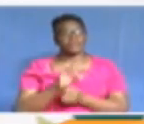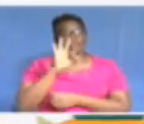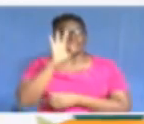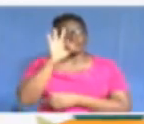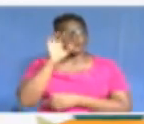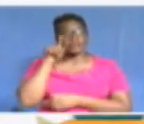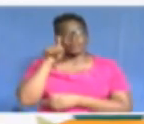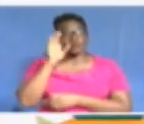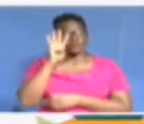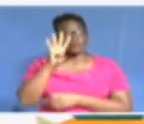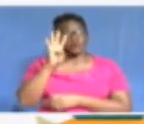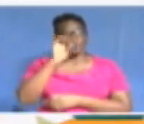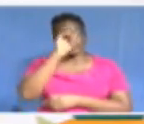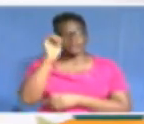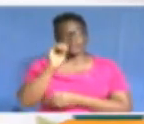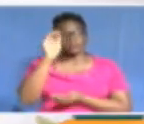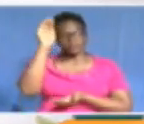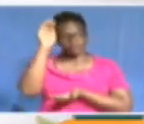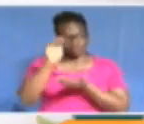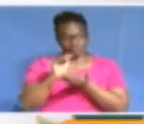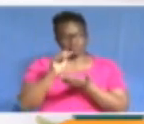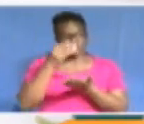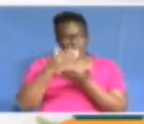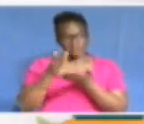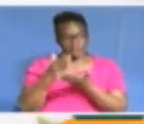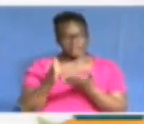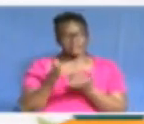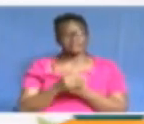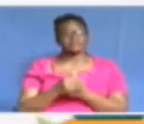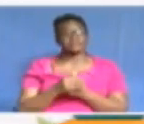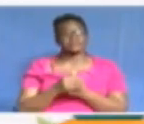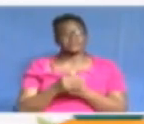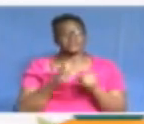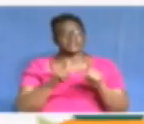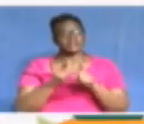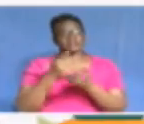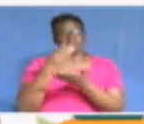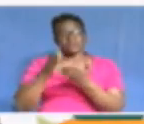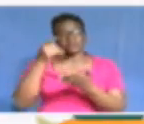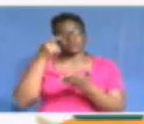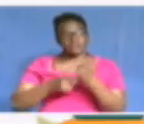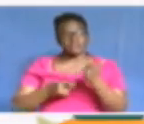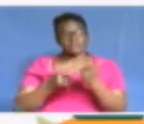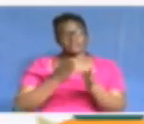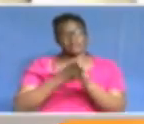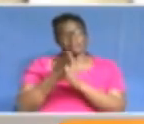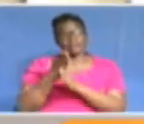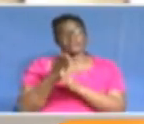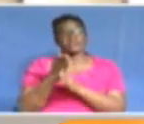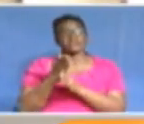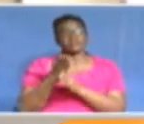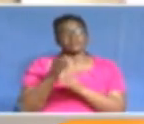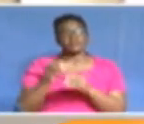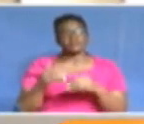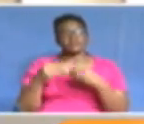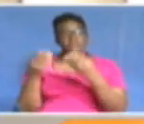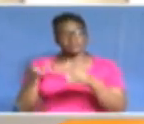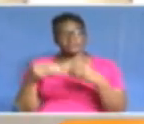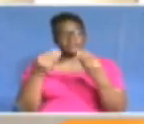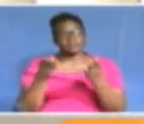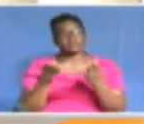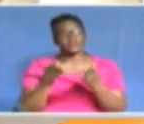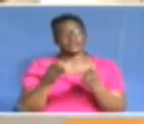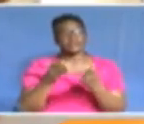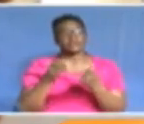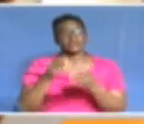3.4% decline in rent, and what led to decline in rental charges is mainly the oversupply in mall space,